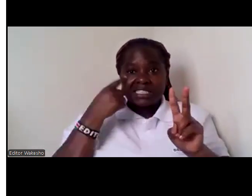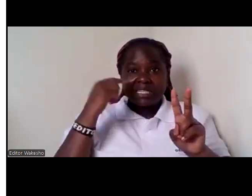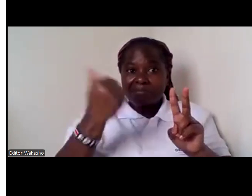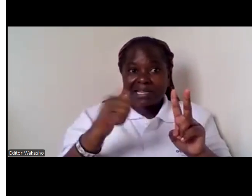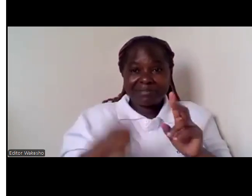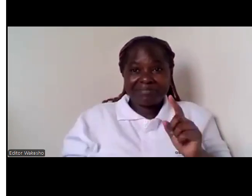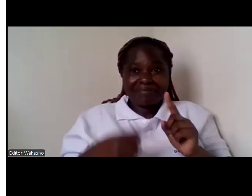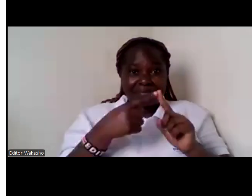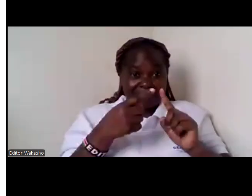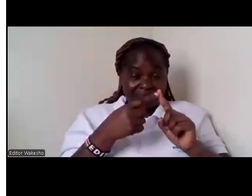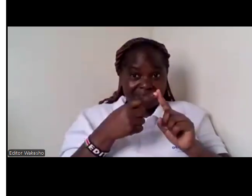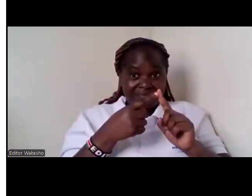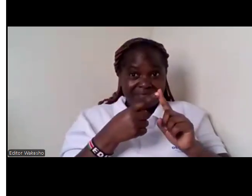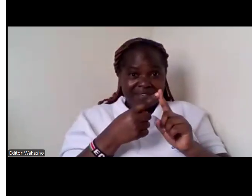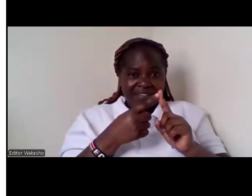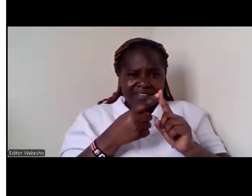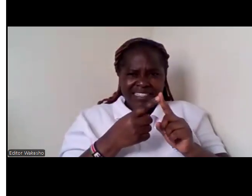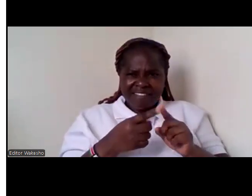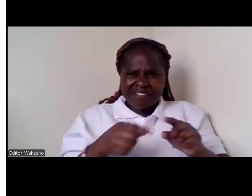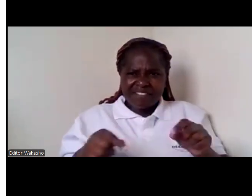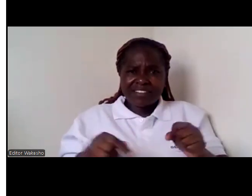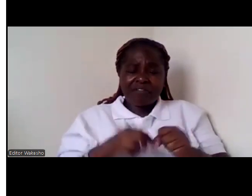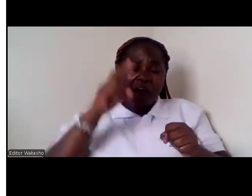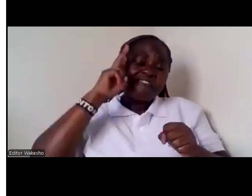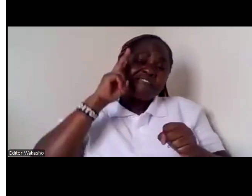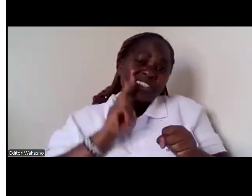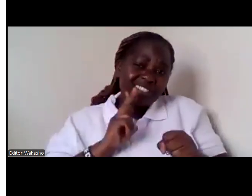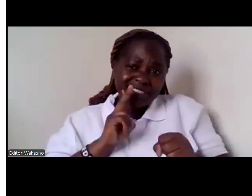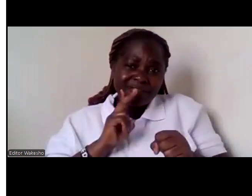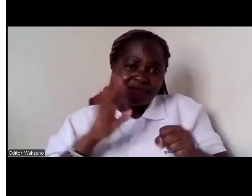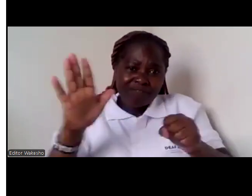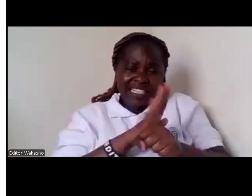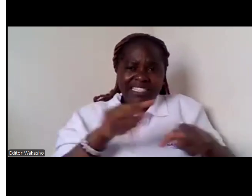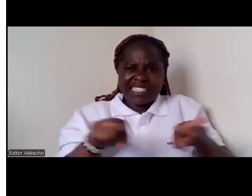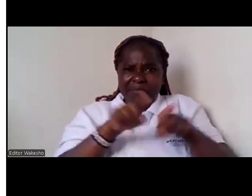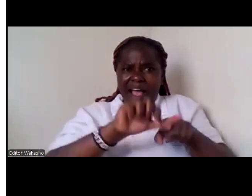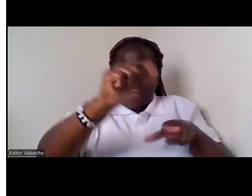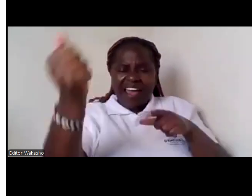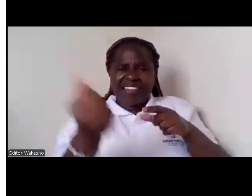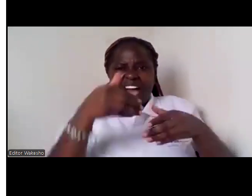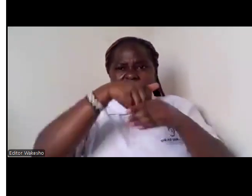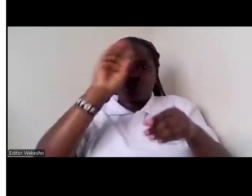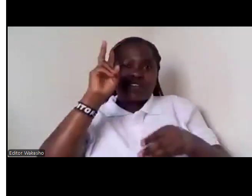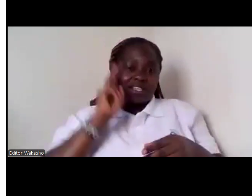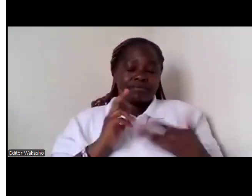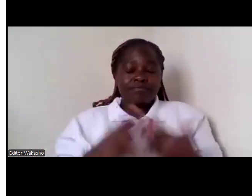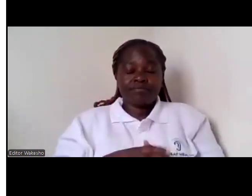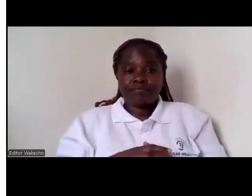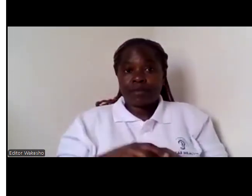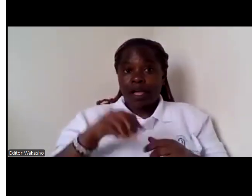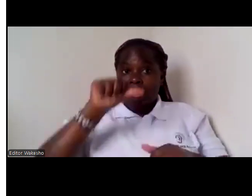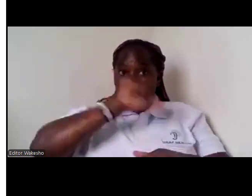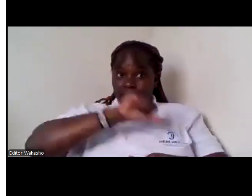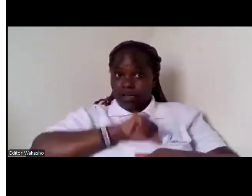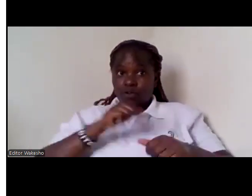ring fits into the depth of the vagina, and the other ring sits outside. One of the advantages is that it